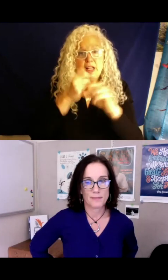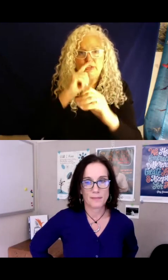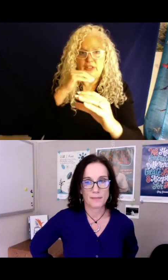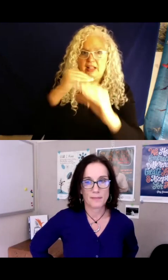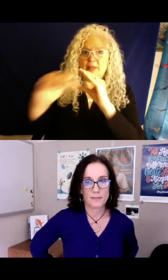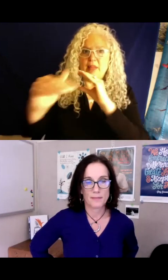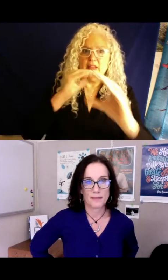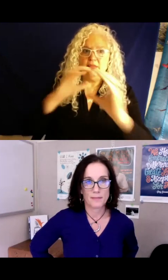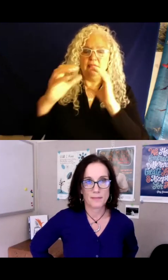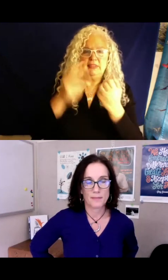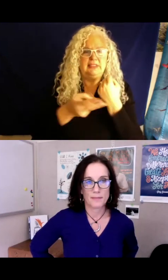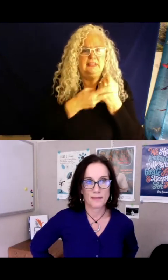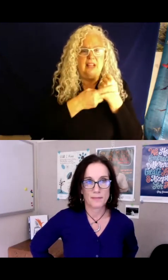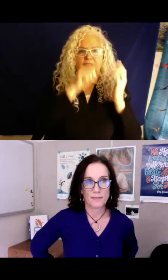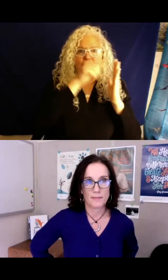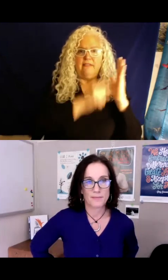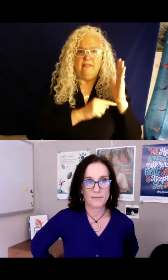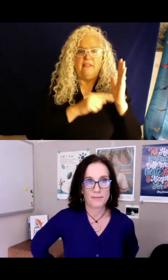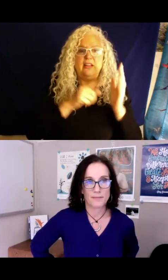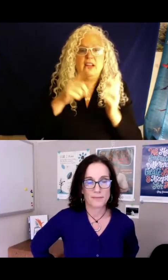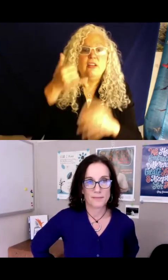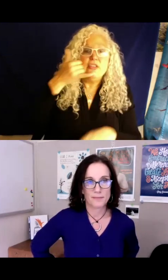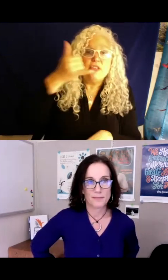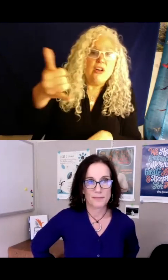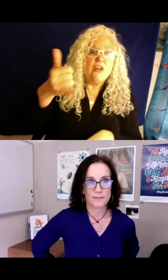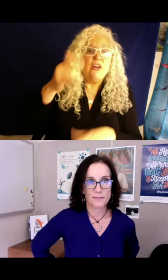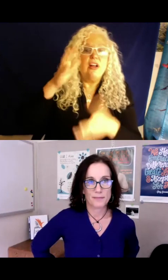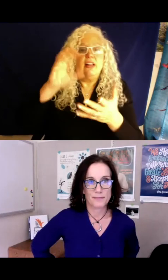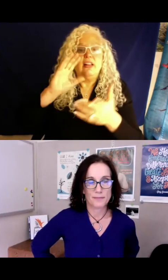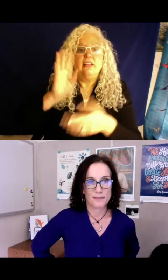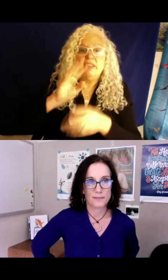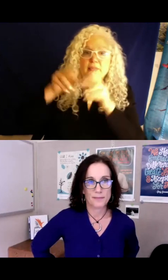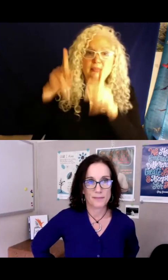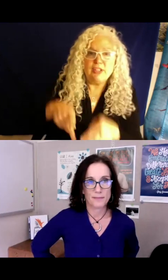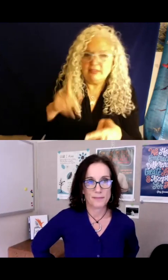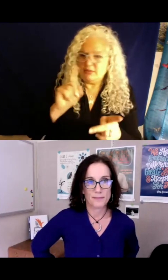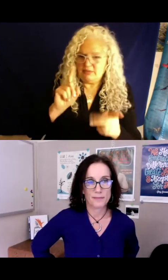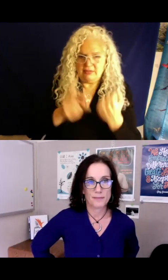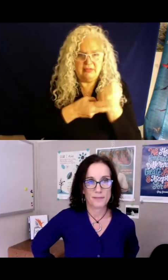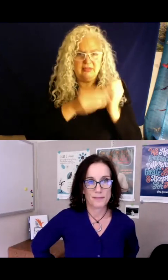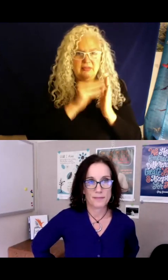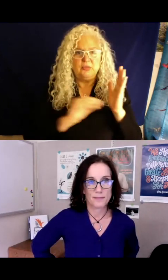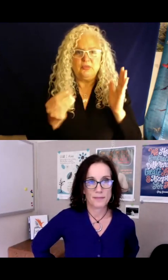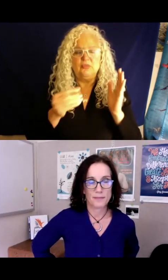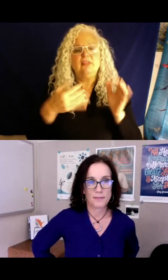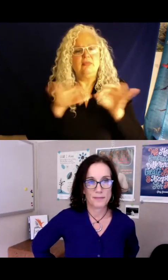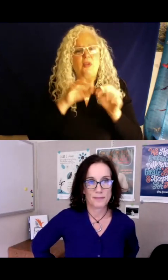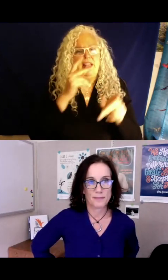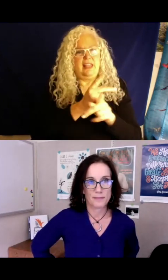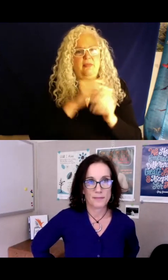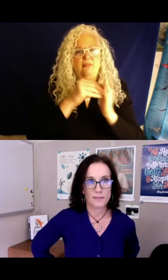the agenda is, and make sure that you communicate with them and save that paperwork.